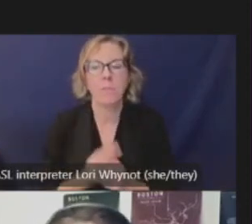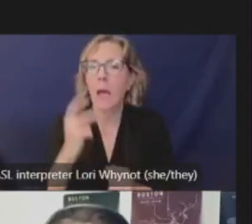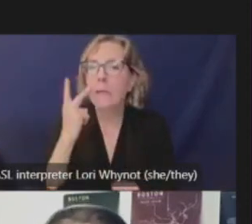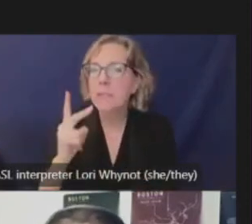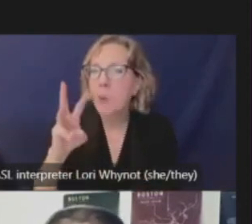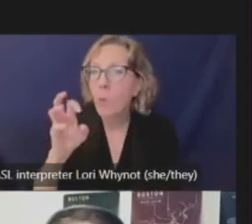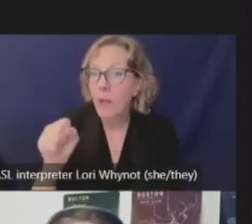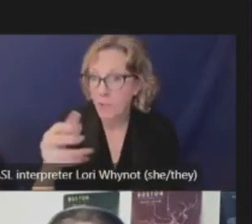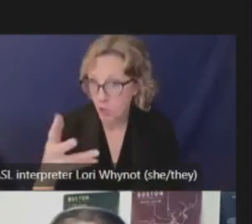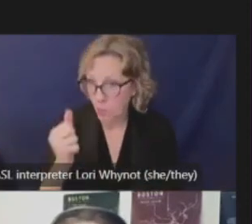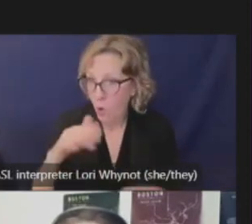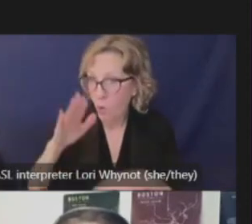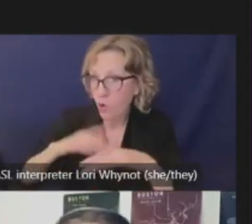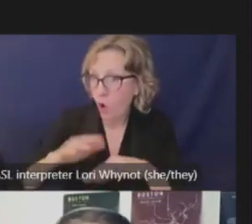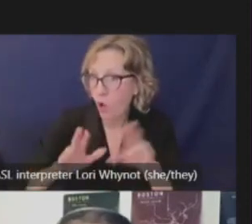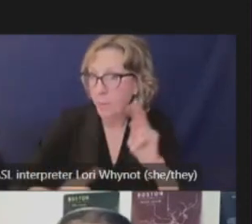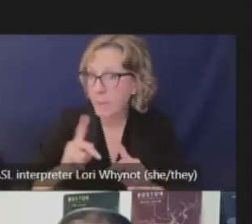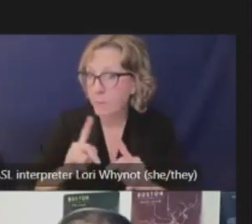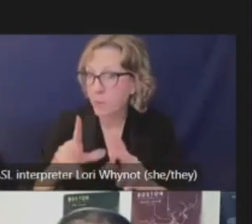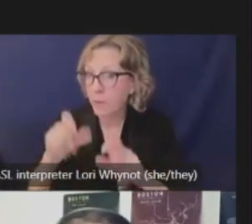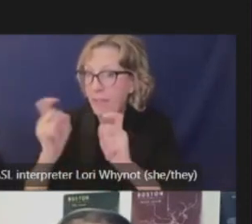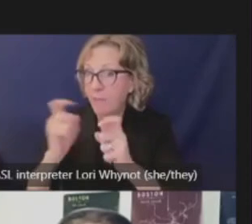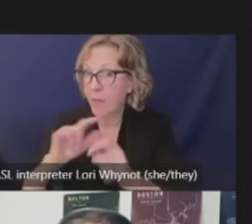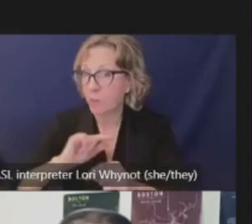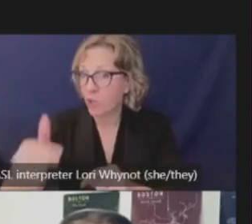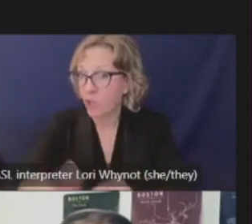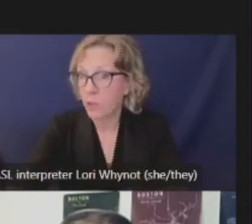call on folks with questions.